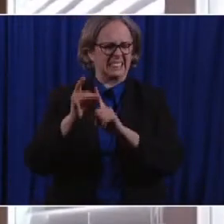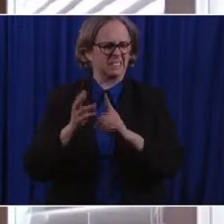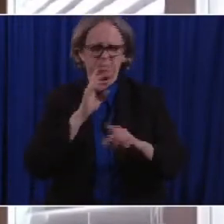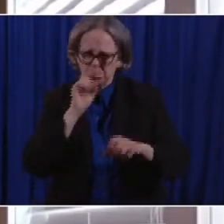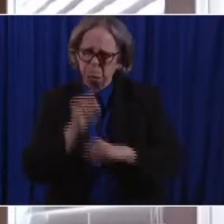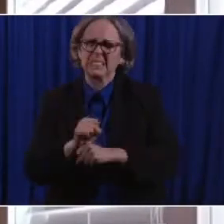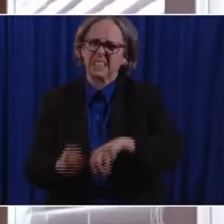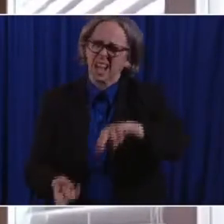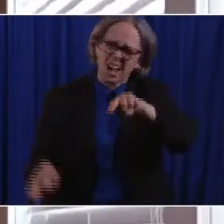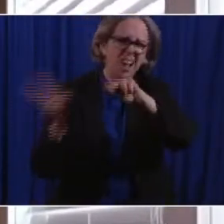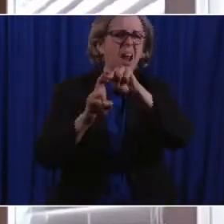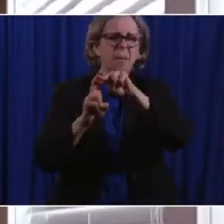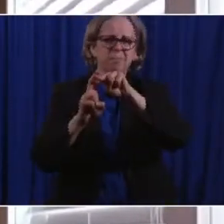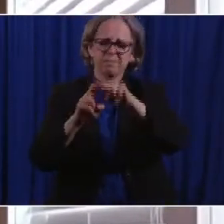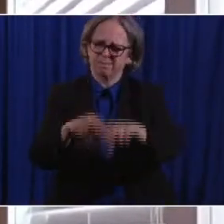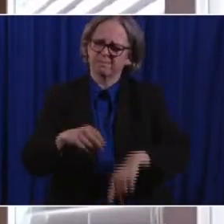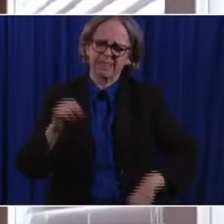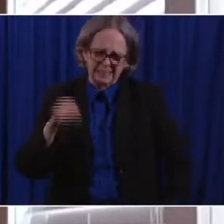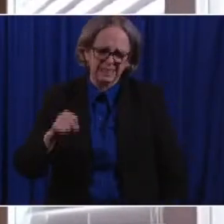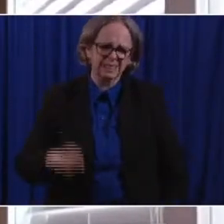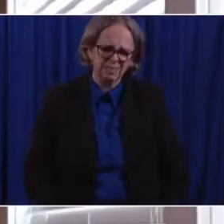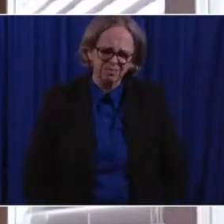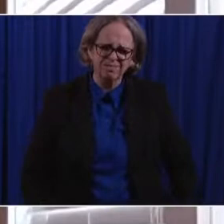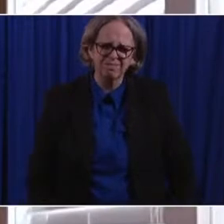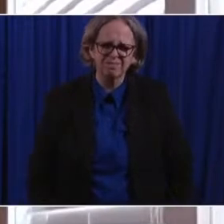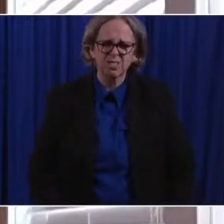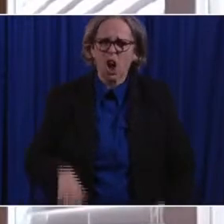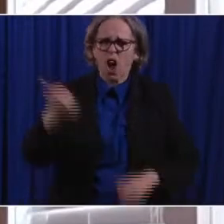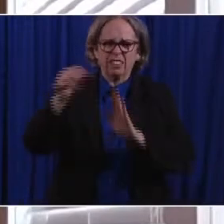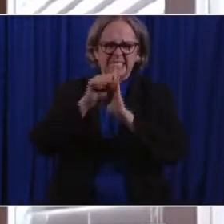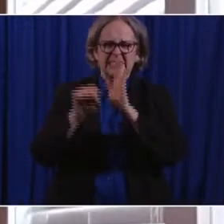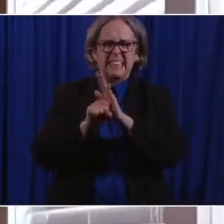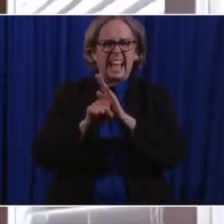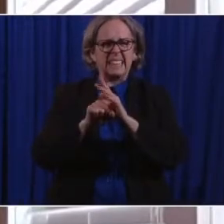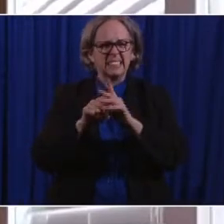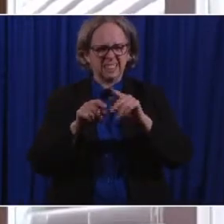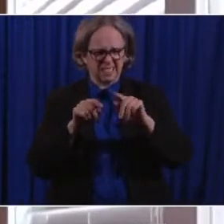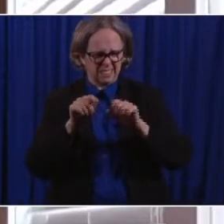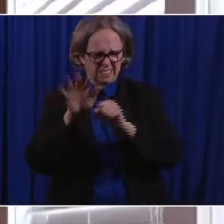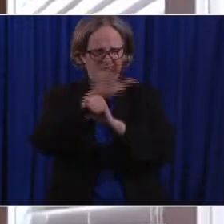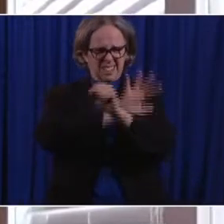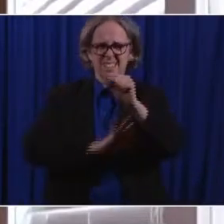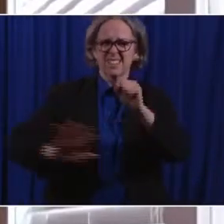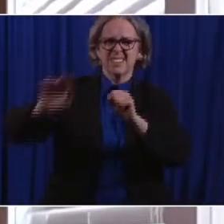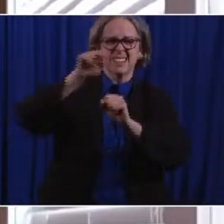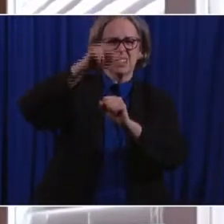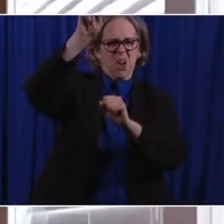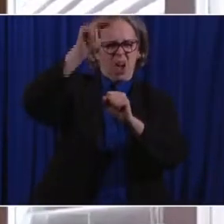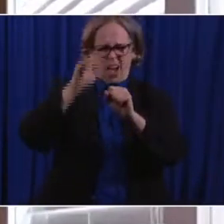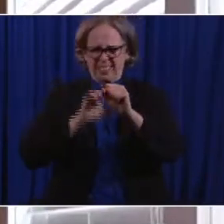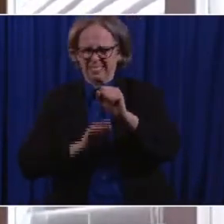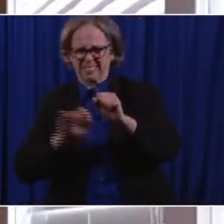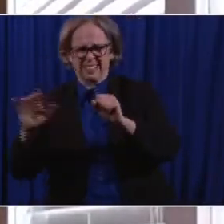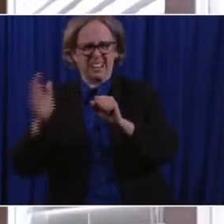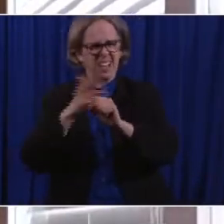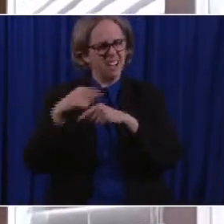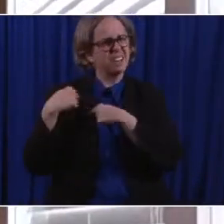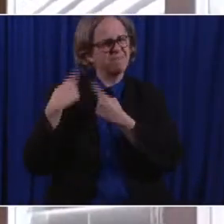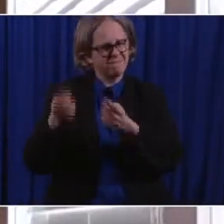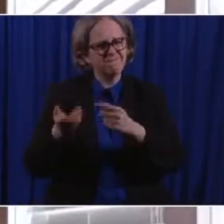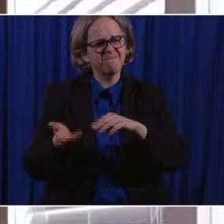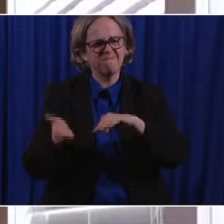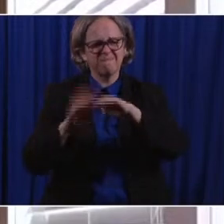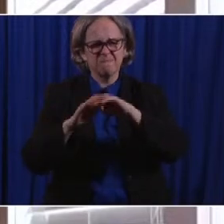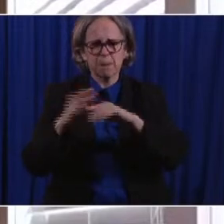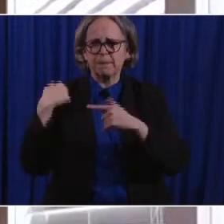mirrors much of what we're seeing in the rest of the nation. After a long and dramatic decline, cases leveled off last week